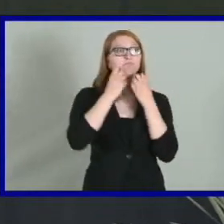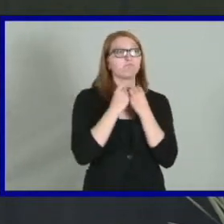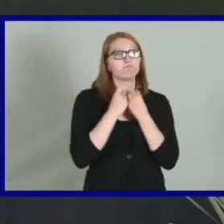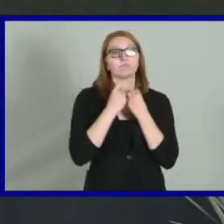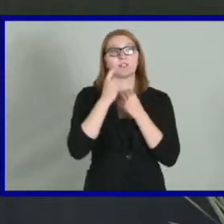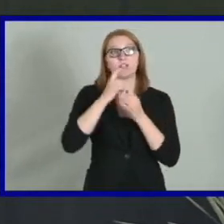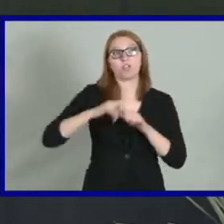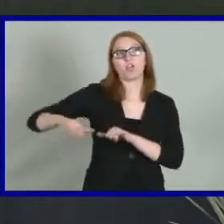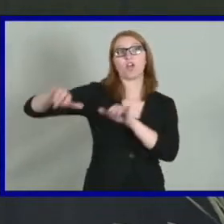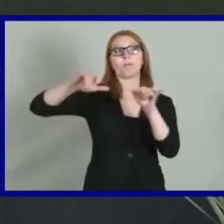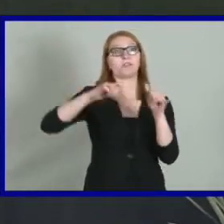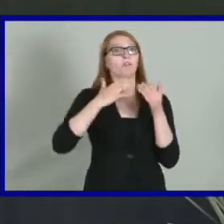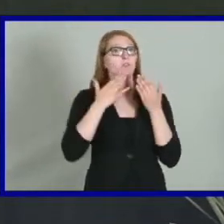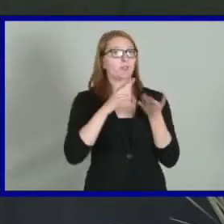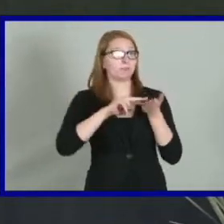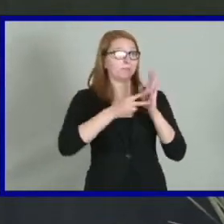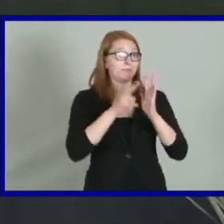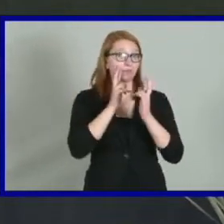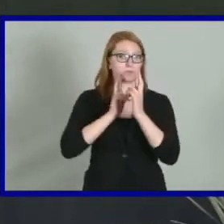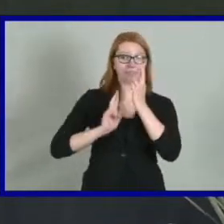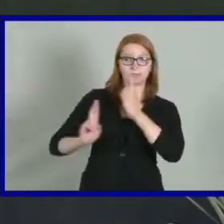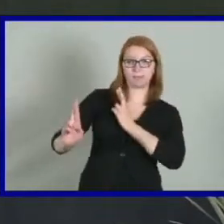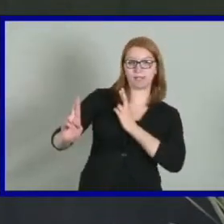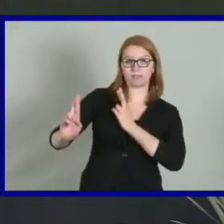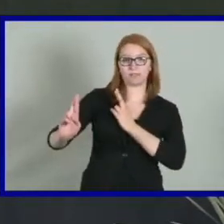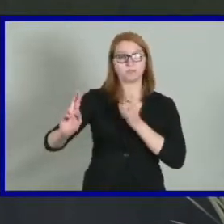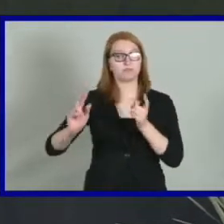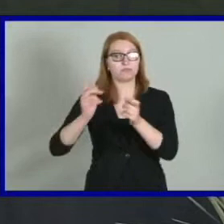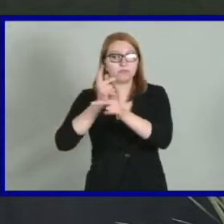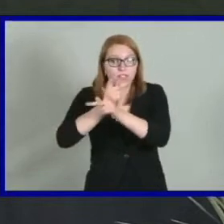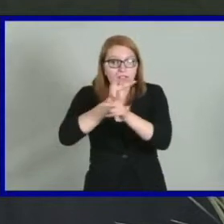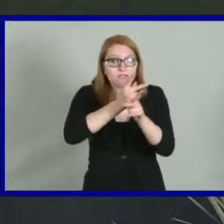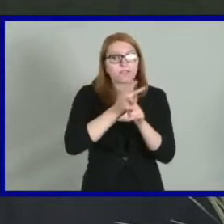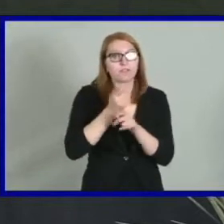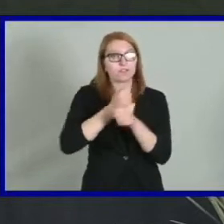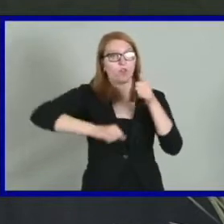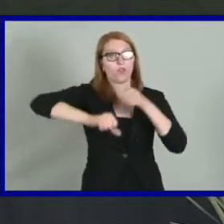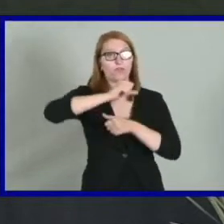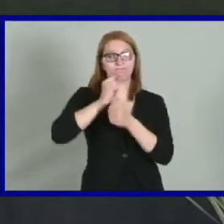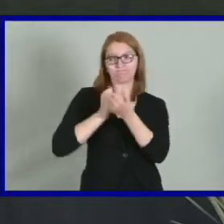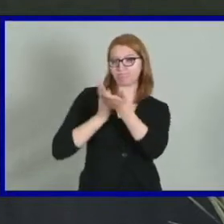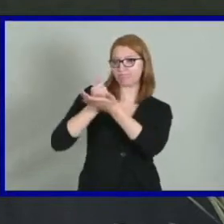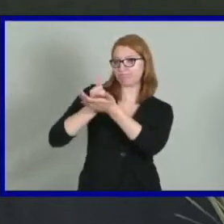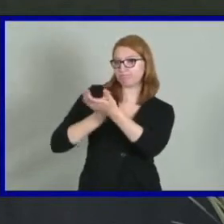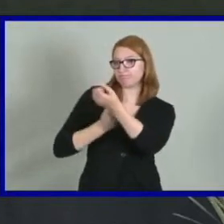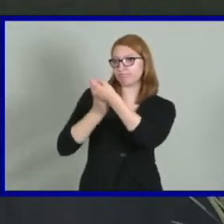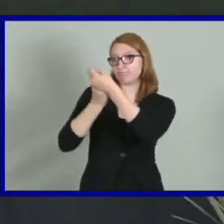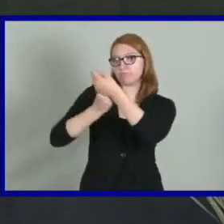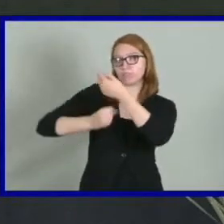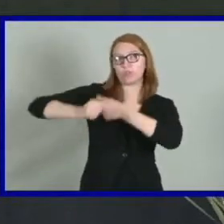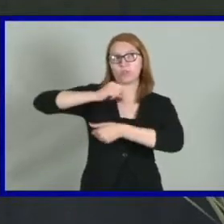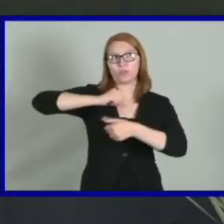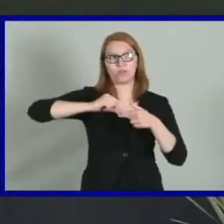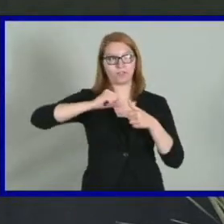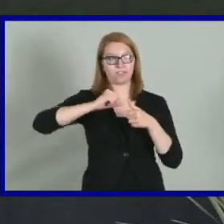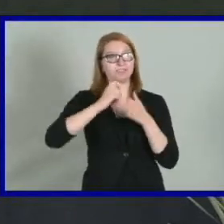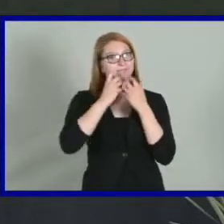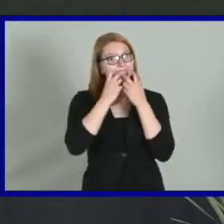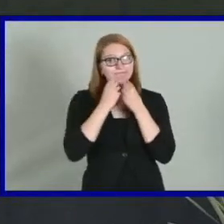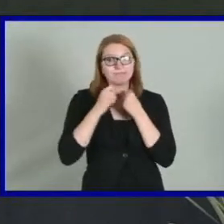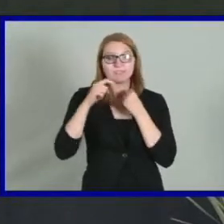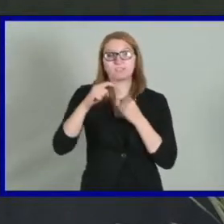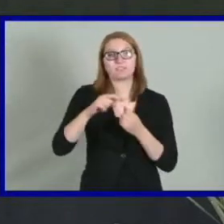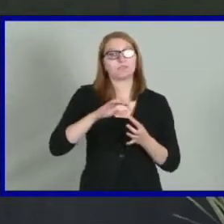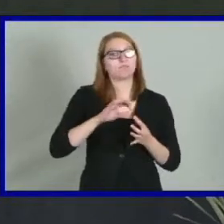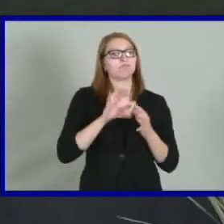respect, from taking care of one another, and from lending a hand to those in need. Nurture this precious